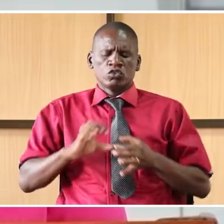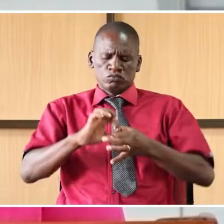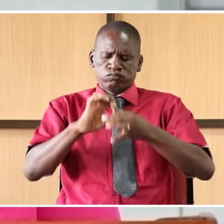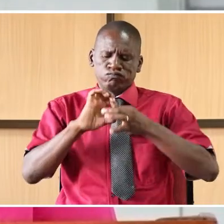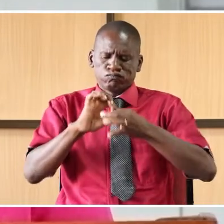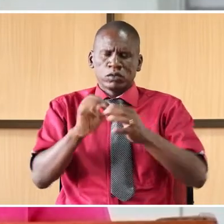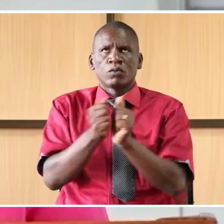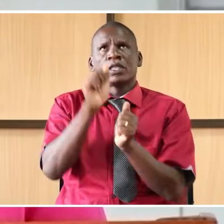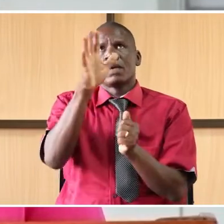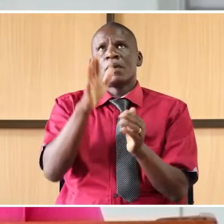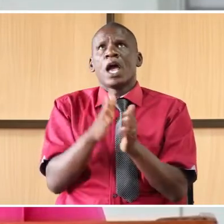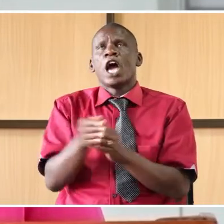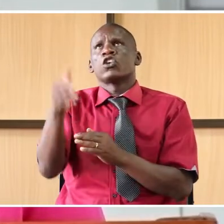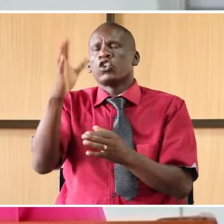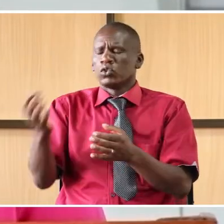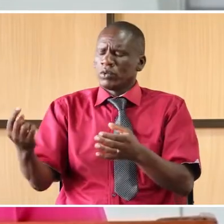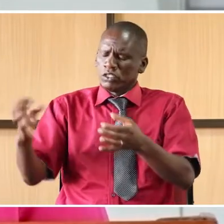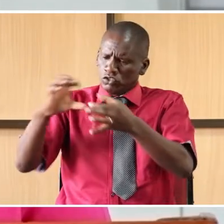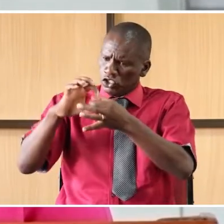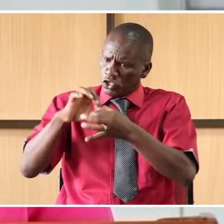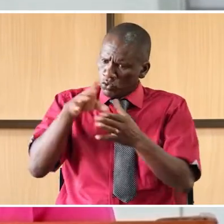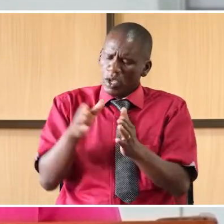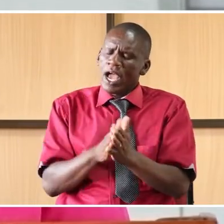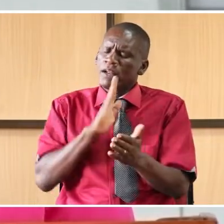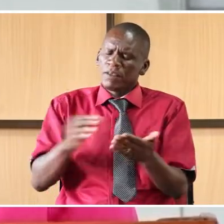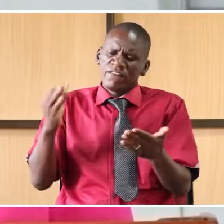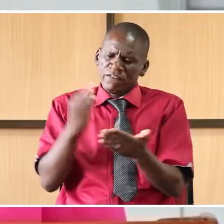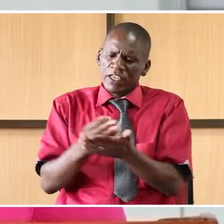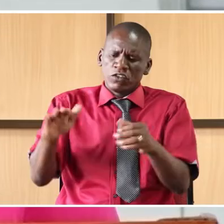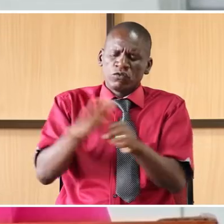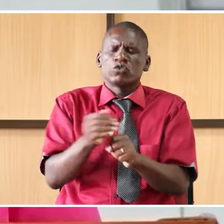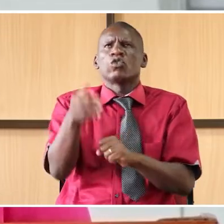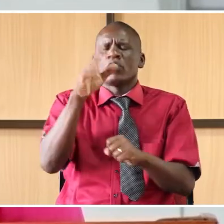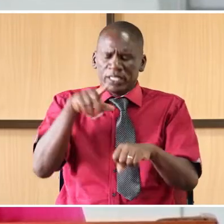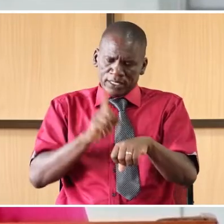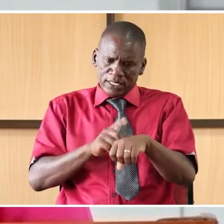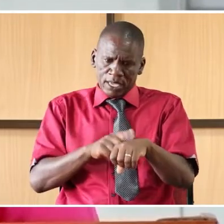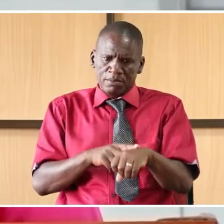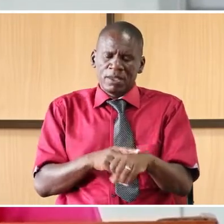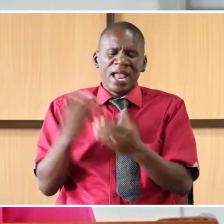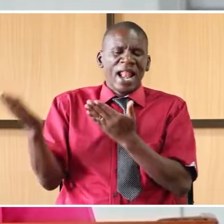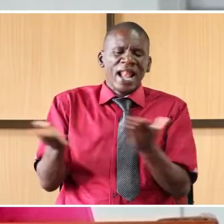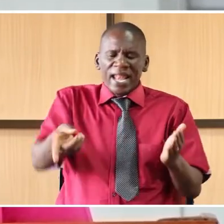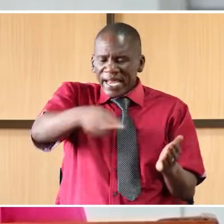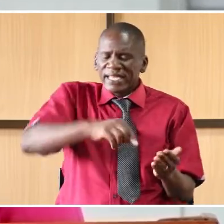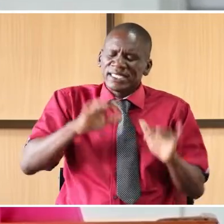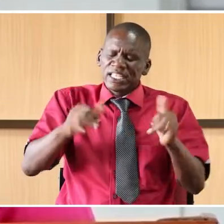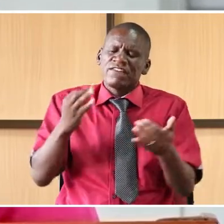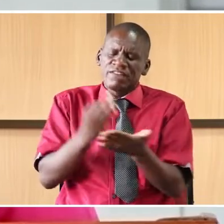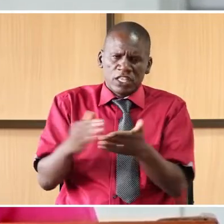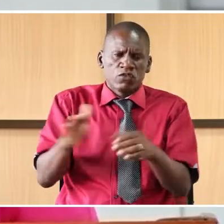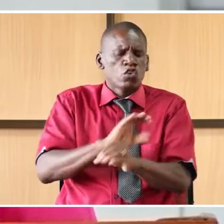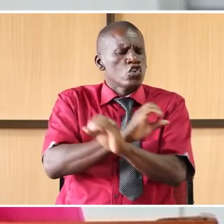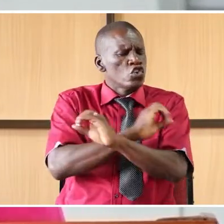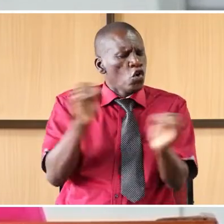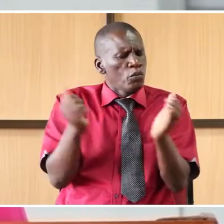abide in Him. And He will abide in you, and be faithful to God in these times. Let us be faithful. It